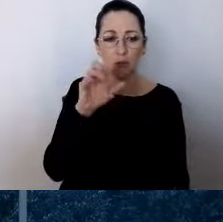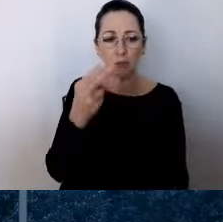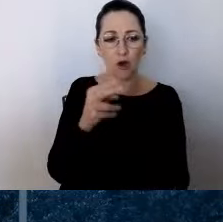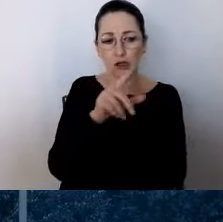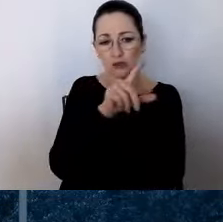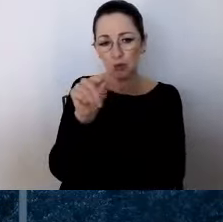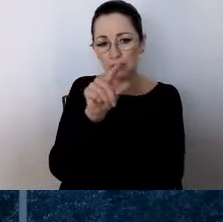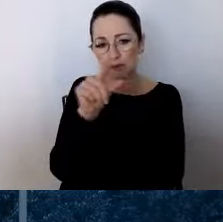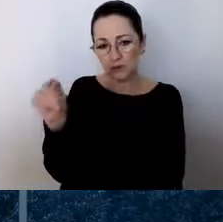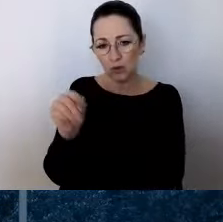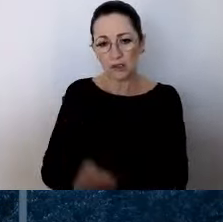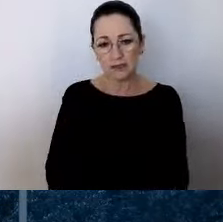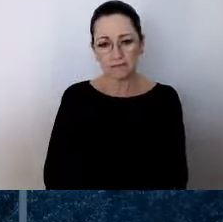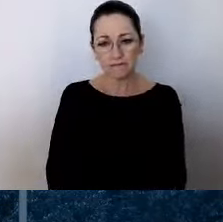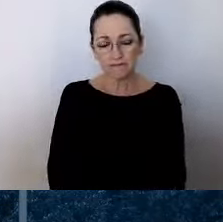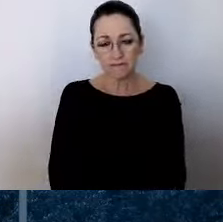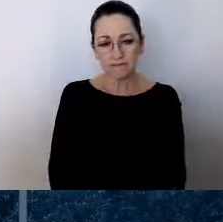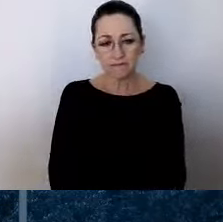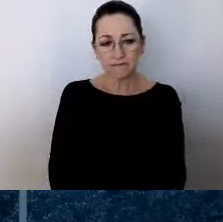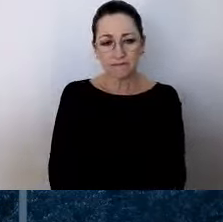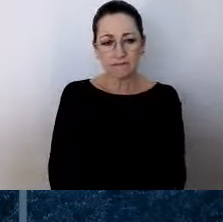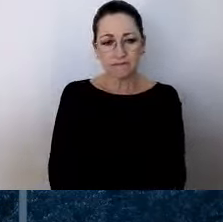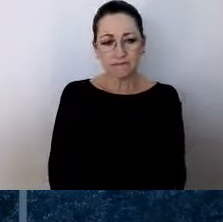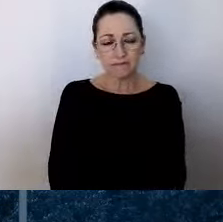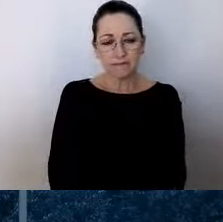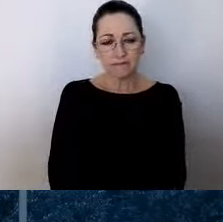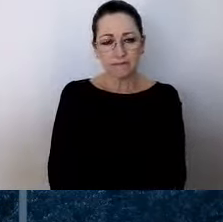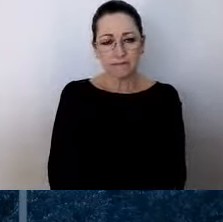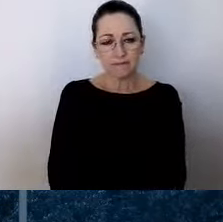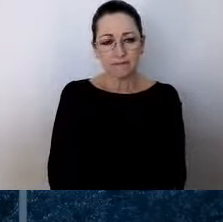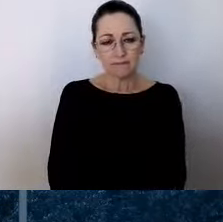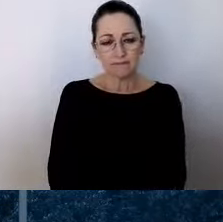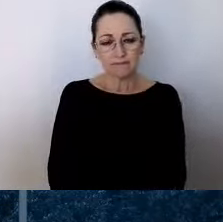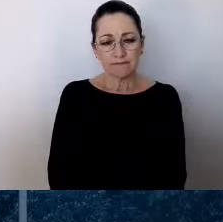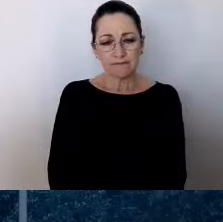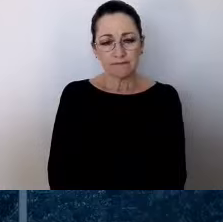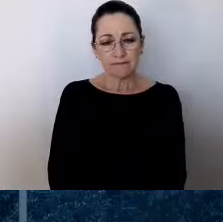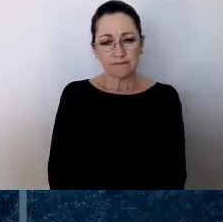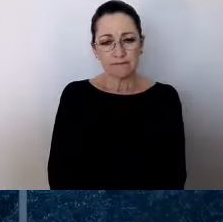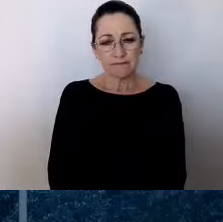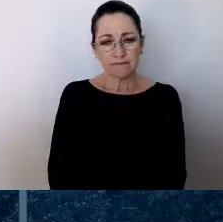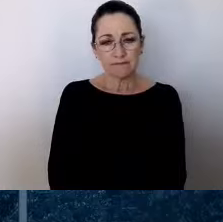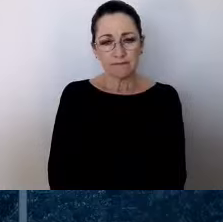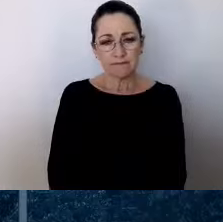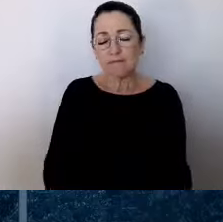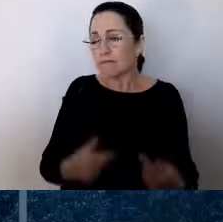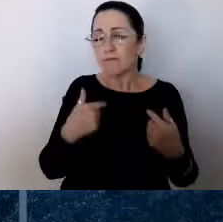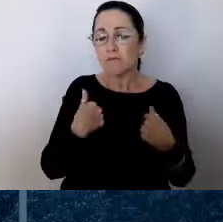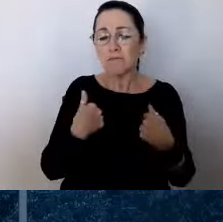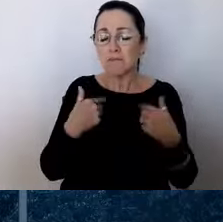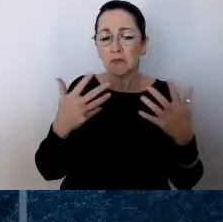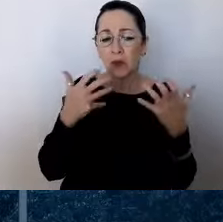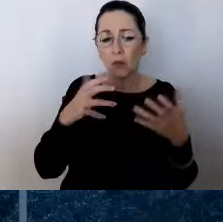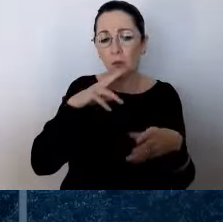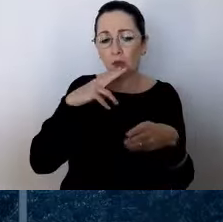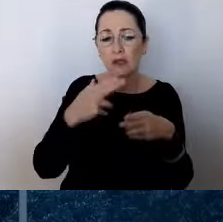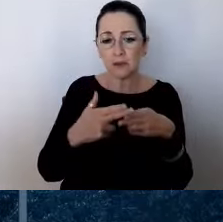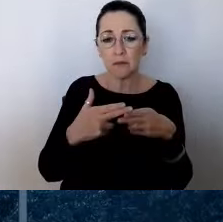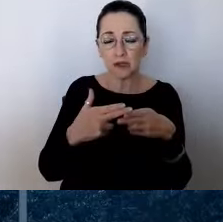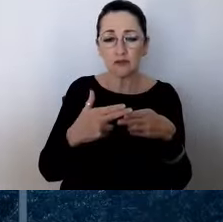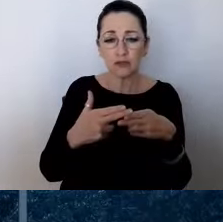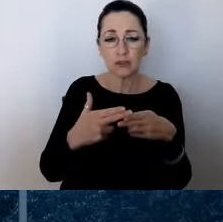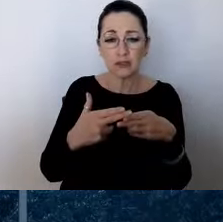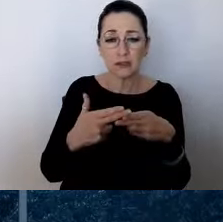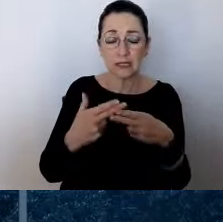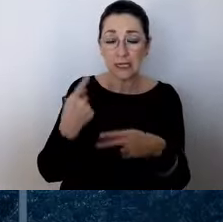of 2020. And I do want to It's just mentioned that where we were last